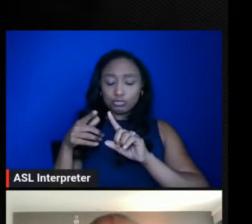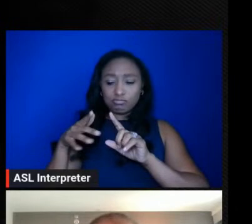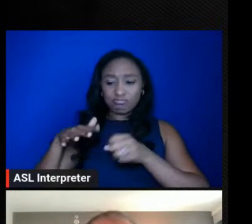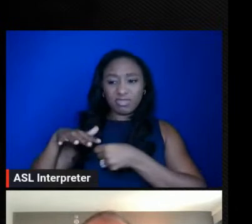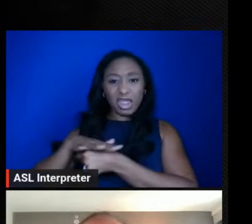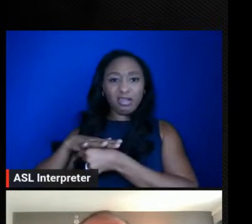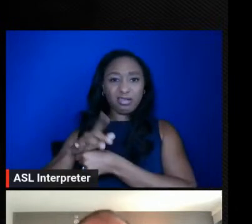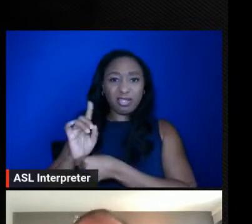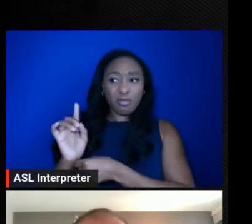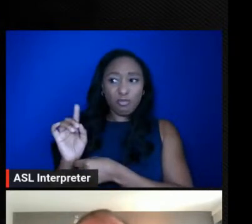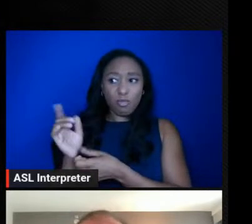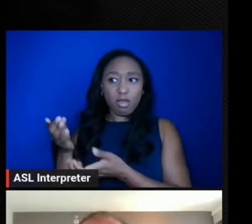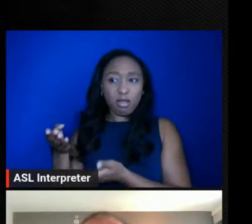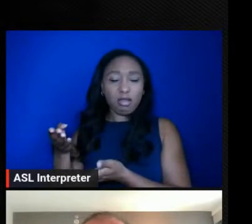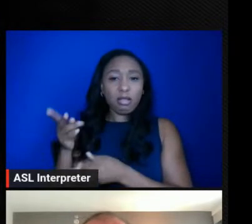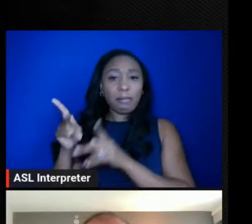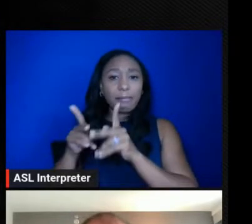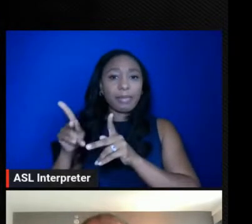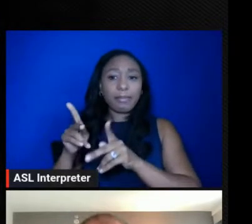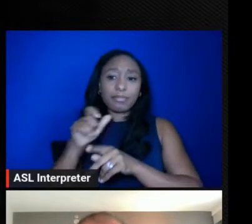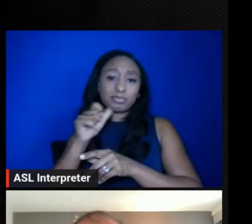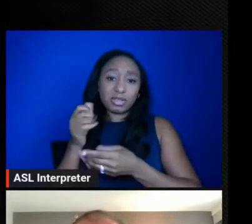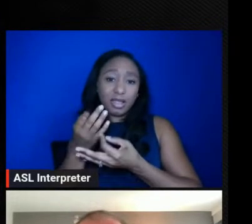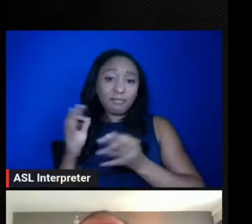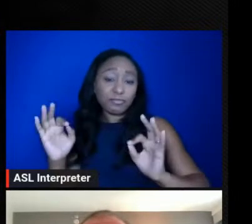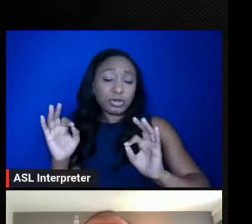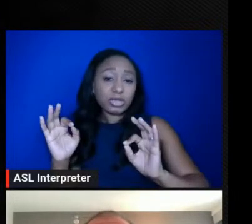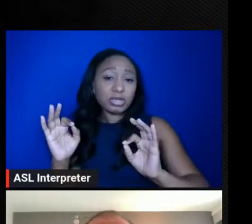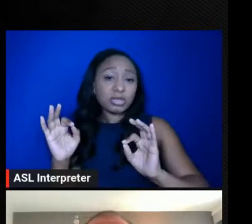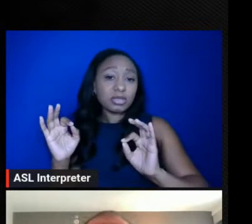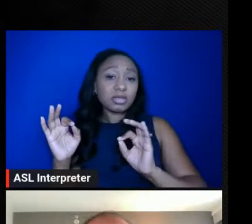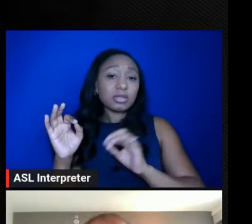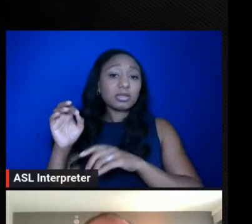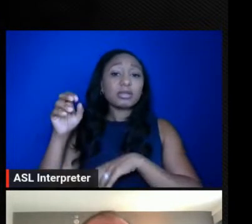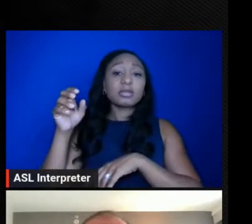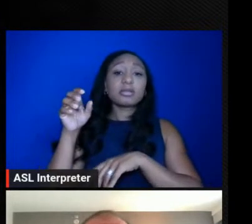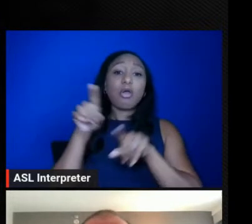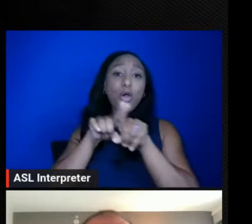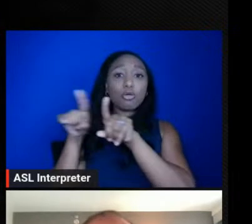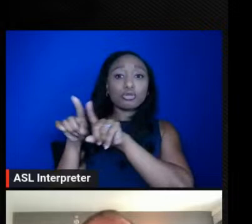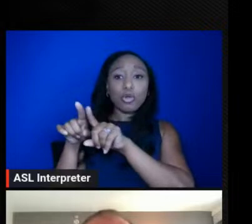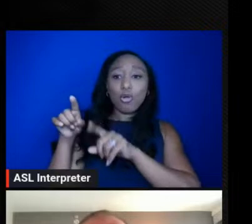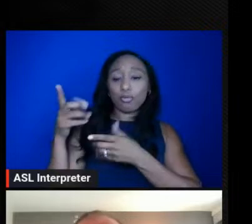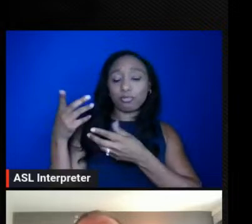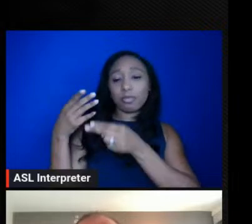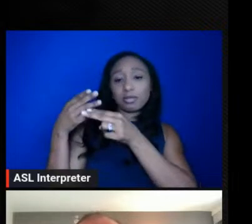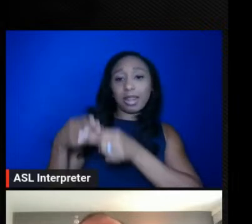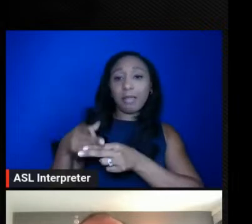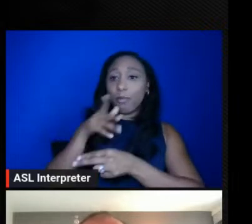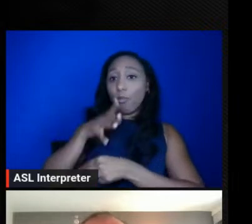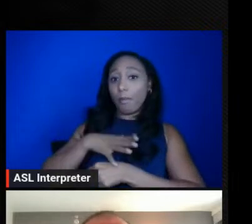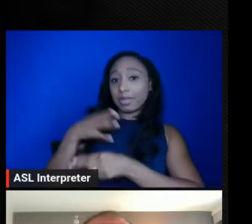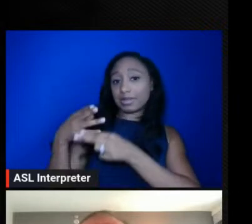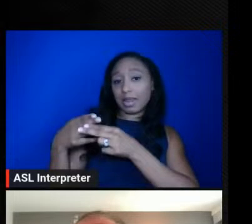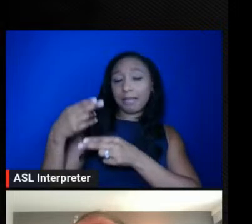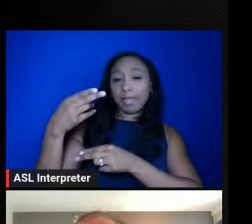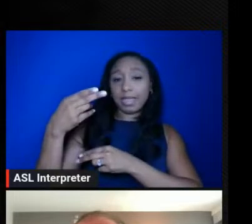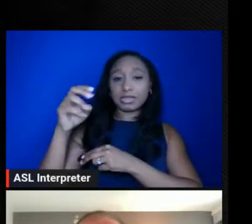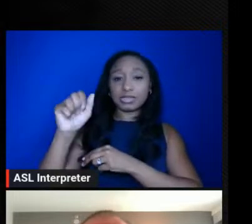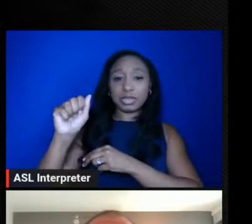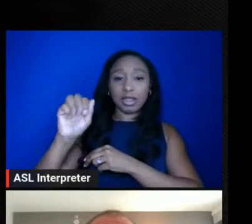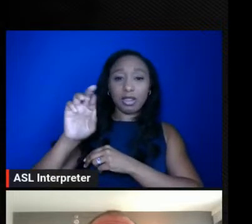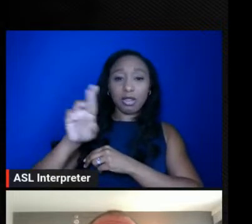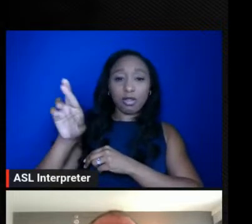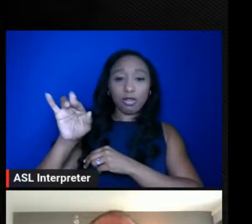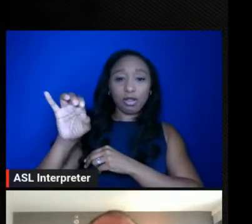On the Underground Railroad, conductors like Harriet Tubman from Maryland risked their lives and their liberty to help black